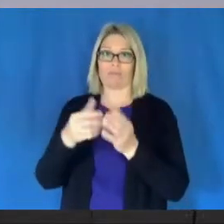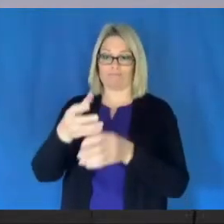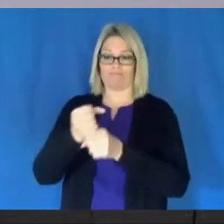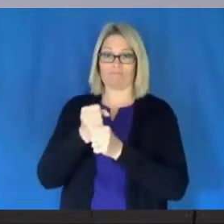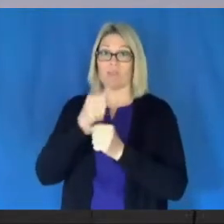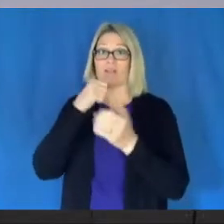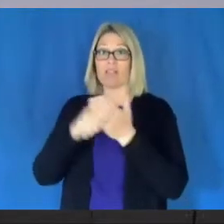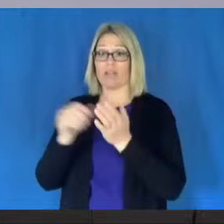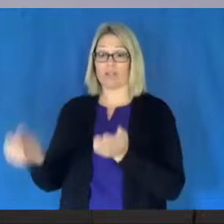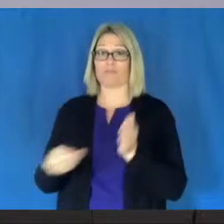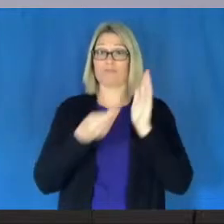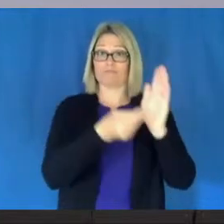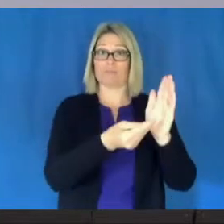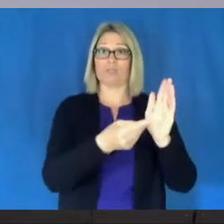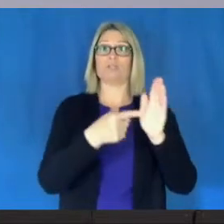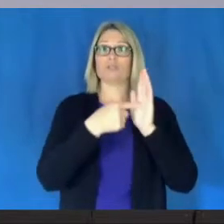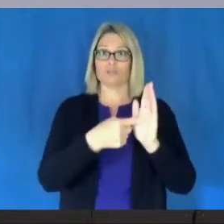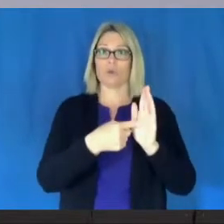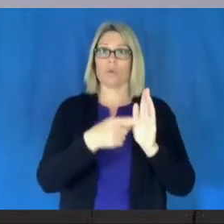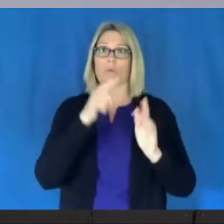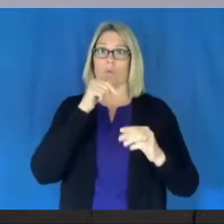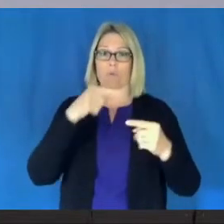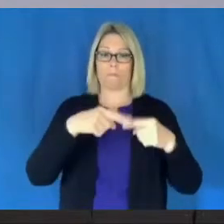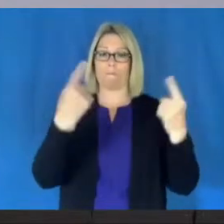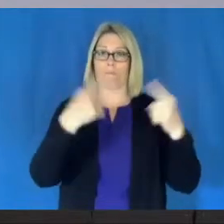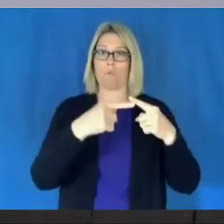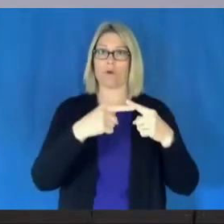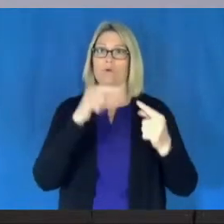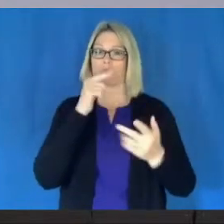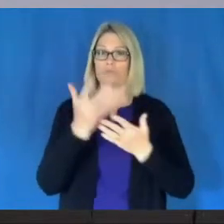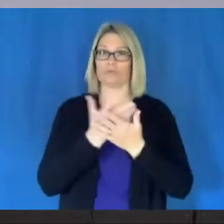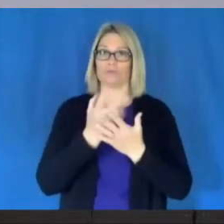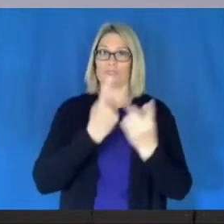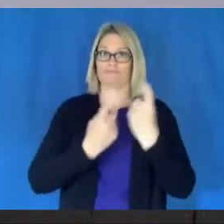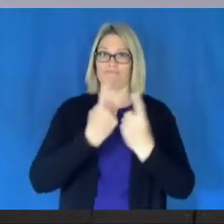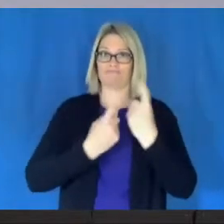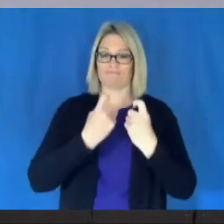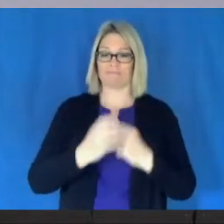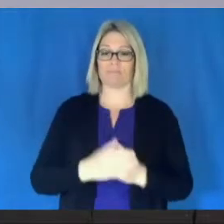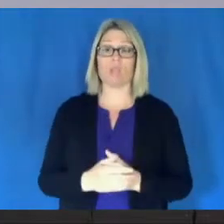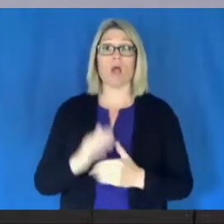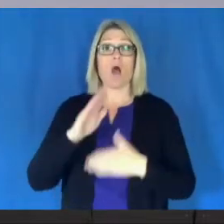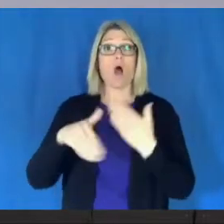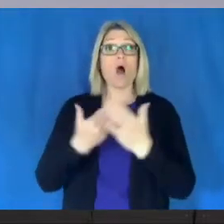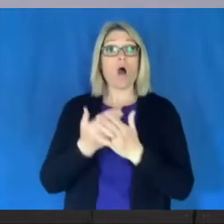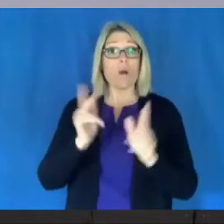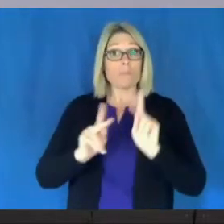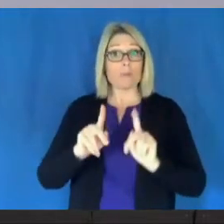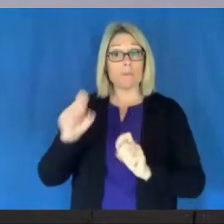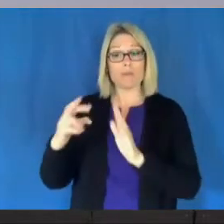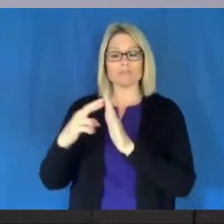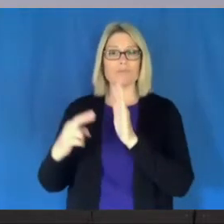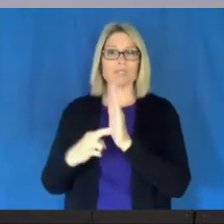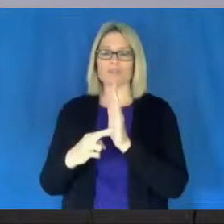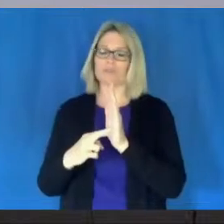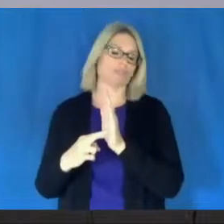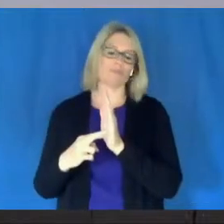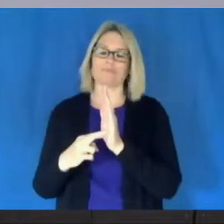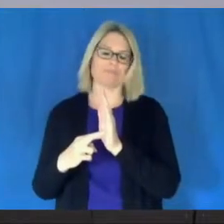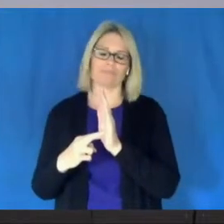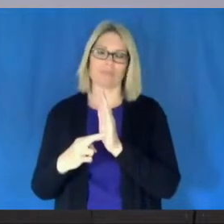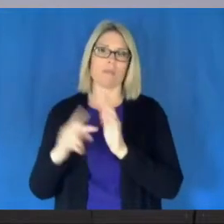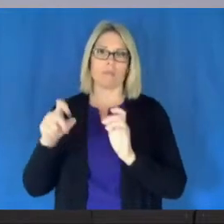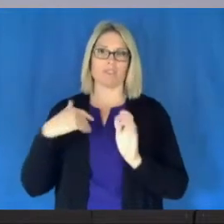border screener when you enter the province. Not all island residents returning home have to register a self-isolation